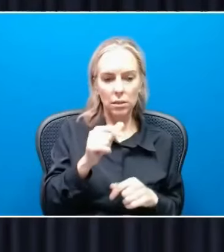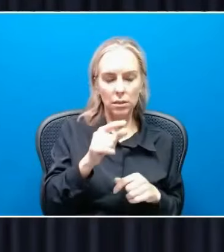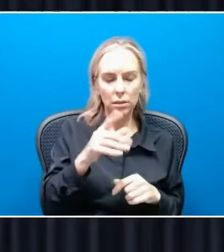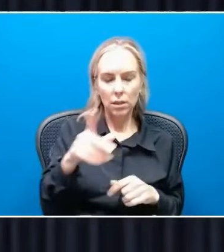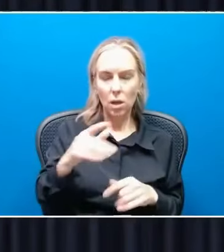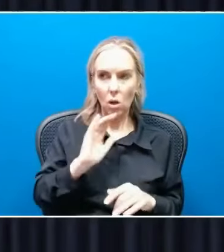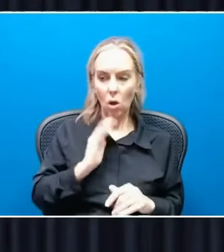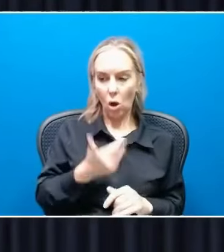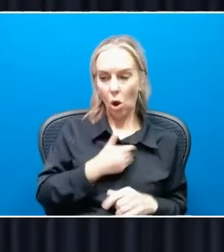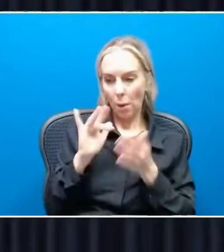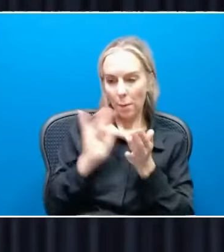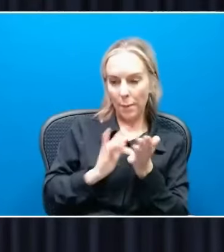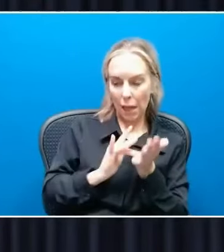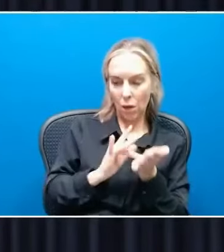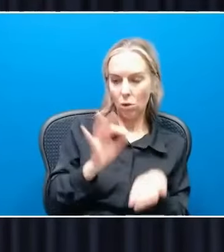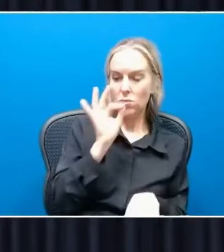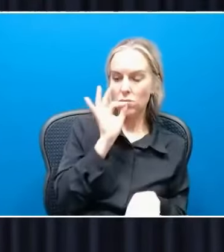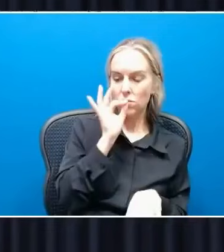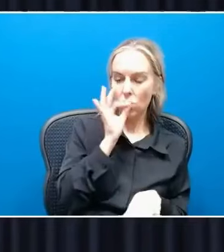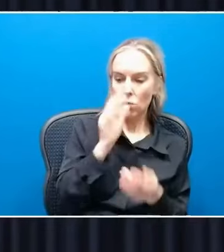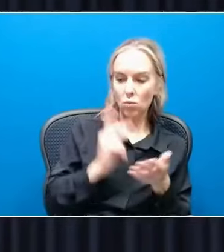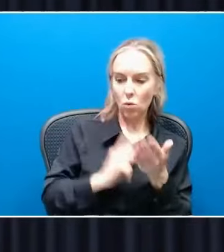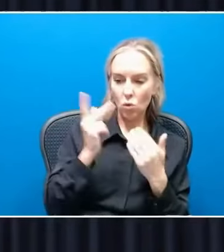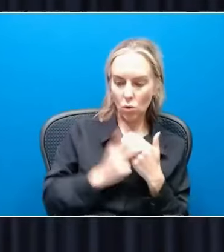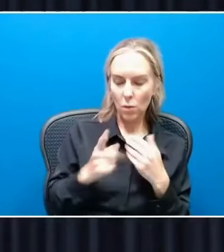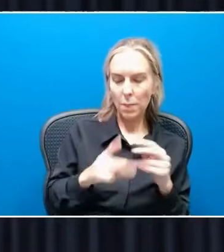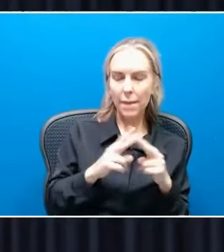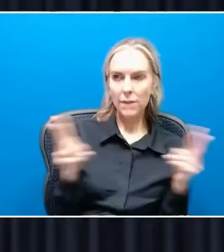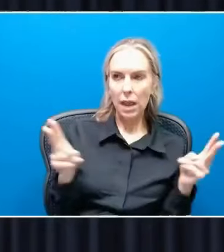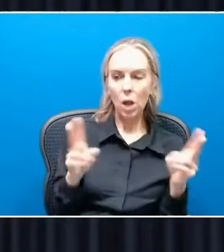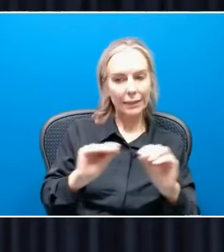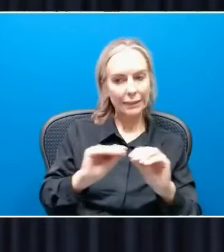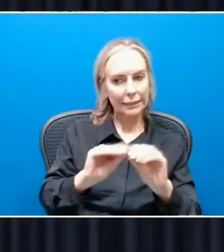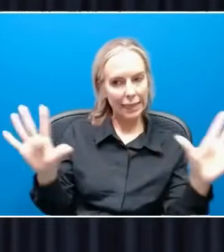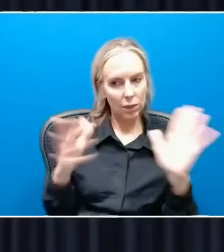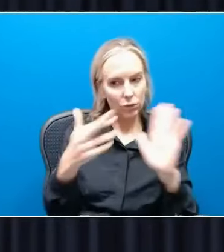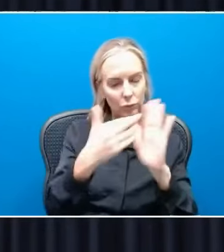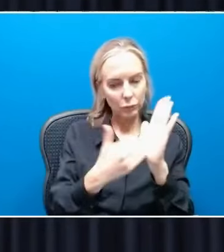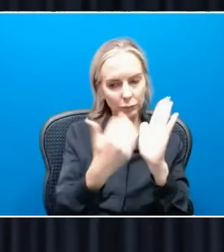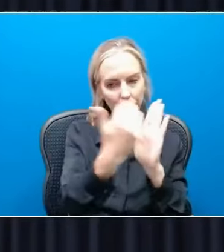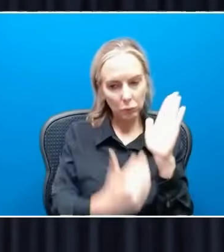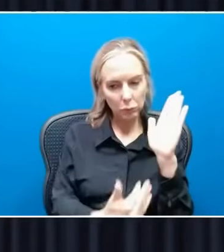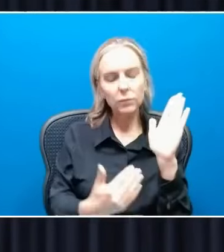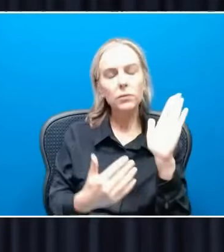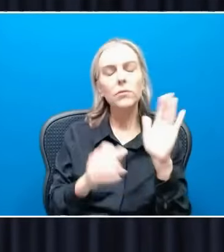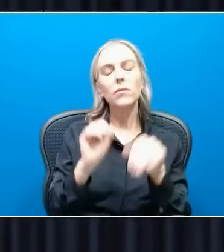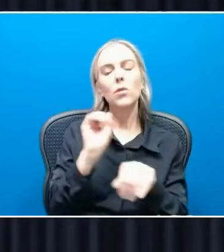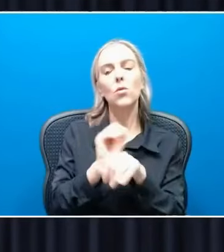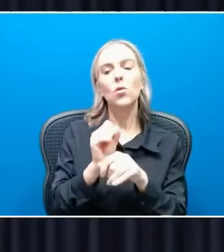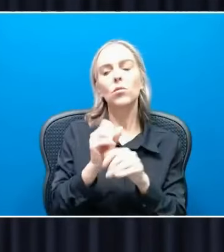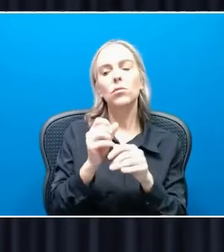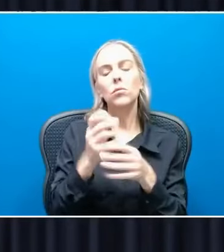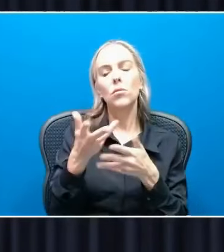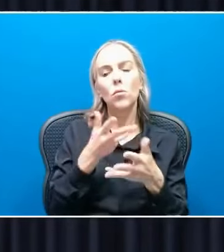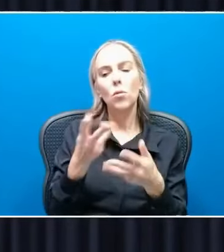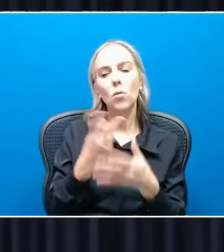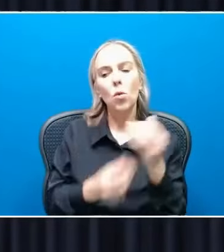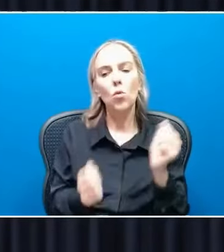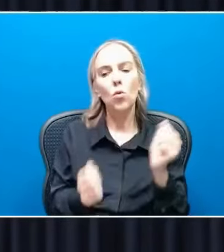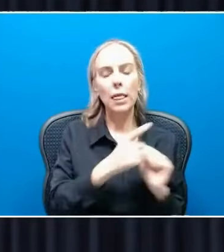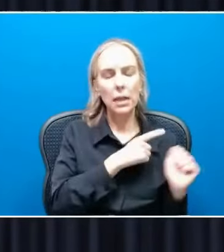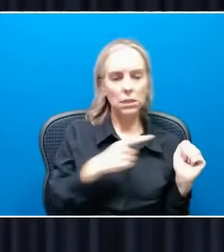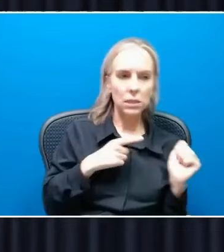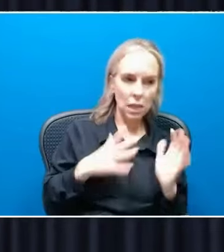He says he doesn't intend to. Now, Beshear went on to say he's looking forward to finishing out these next 3.5 years as Kentucky's governor.